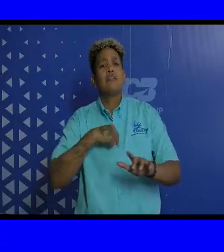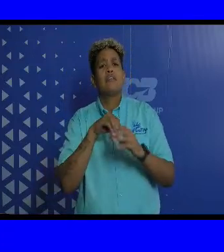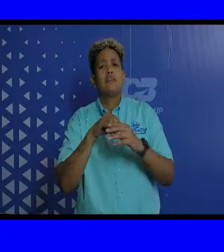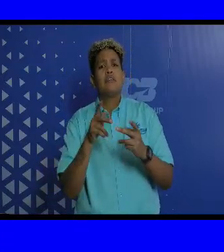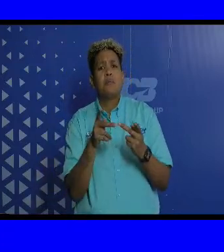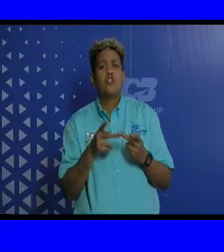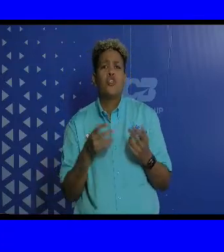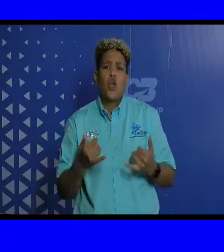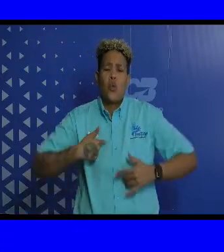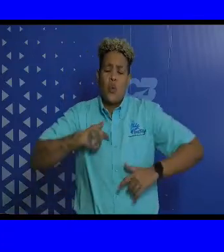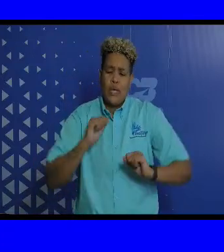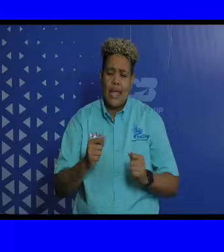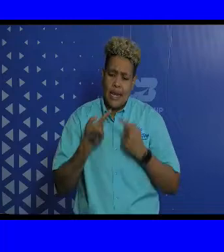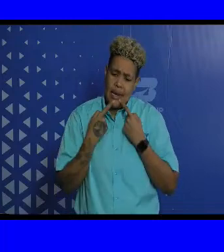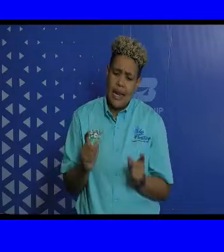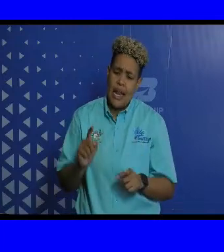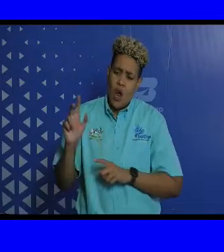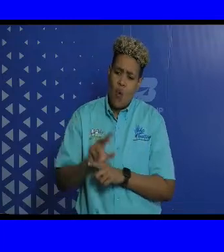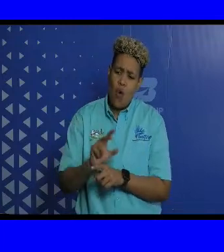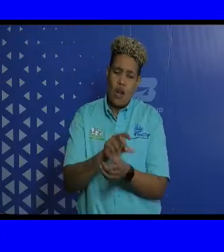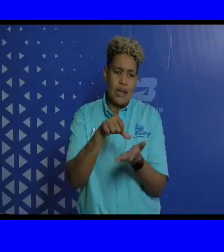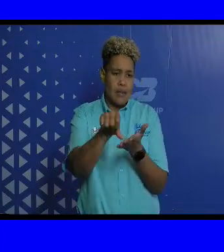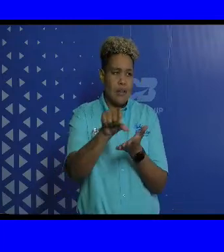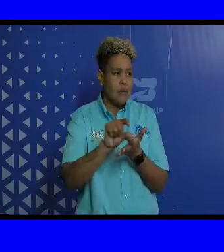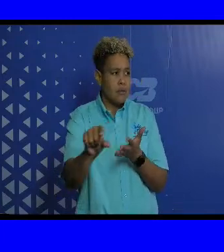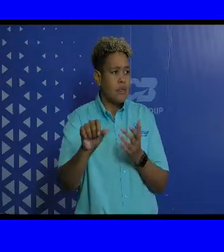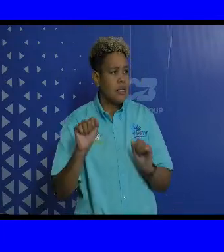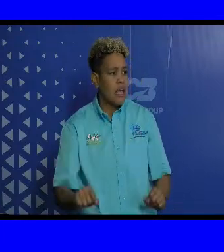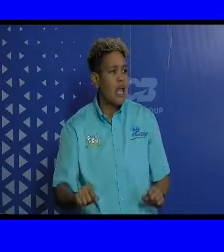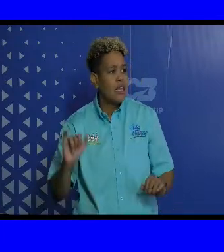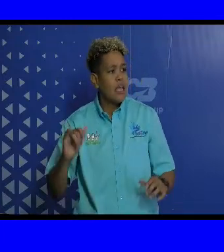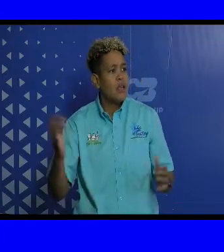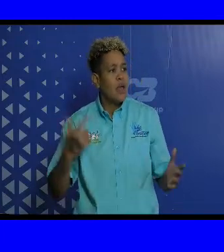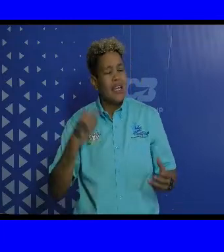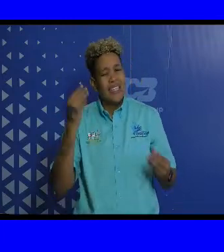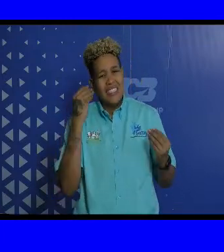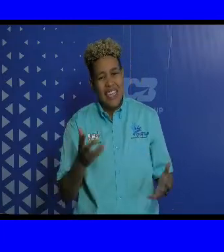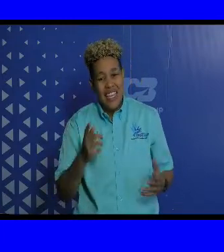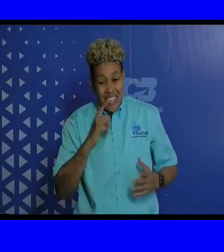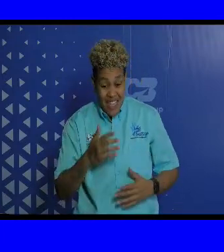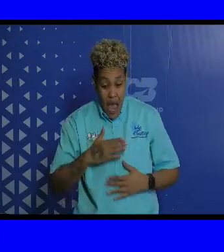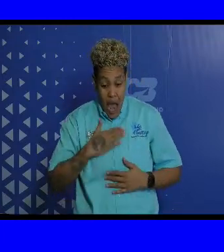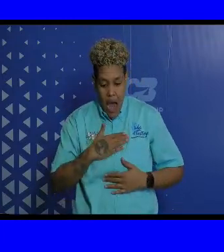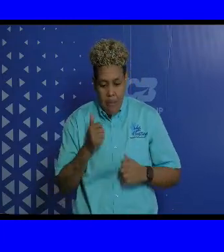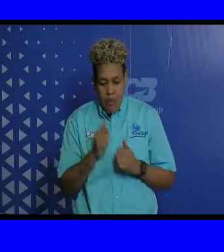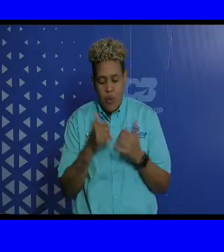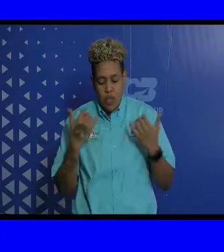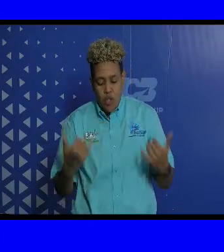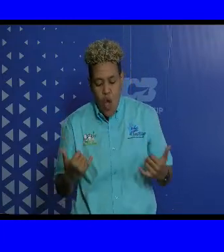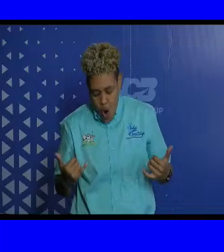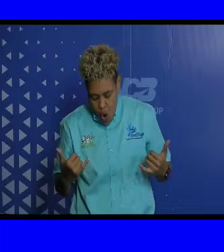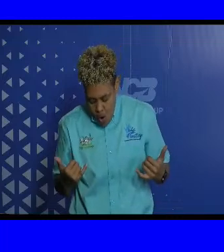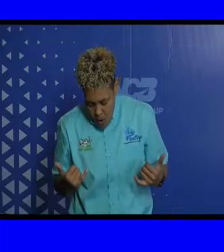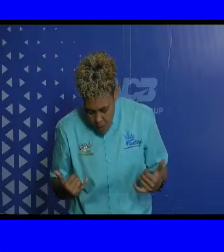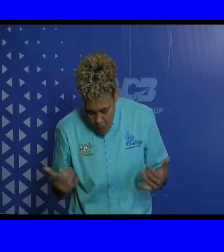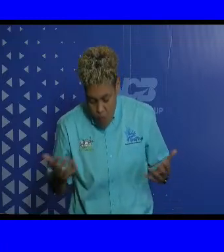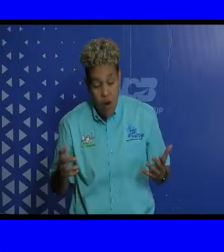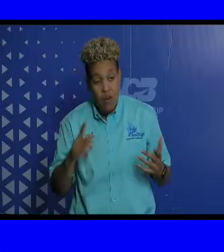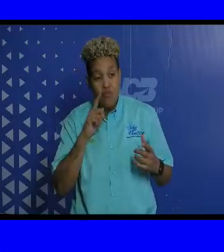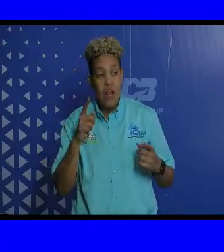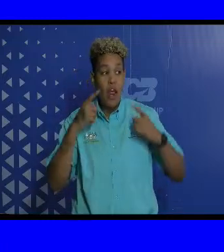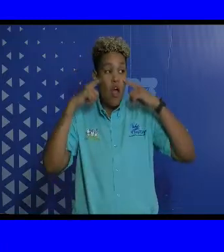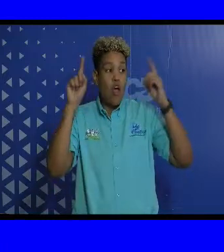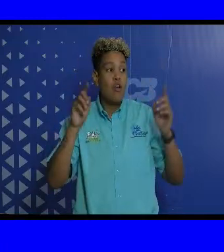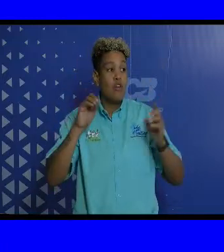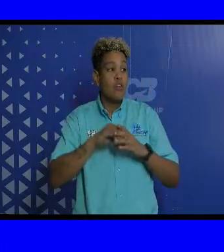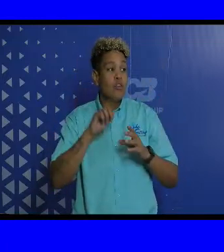a position where we could declare a quarterly dividend. So that's why I say I'm pretty pleased with what's been accomplished